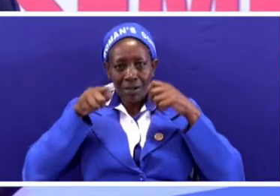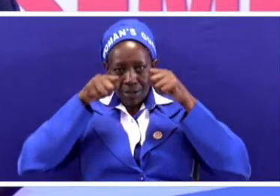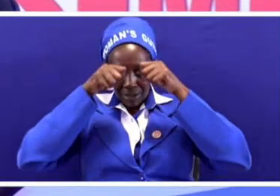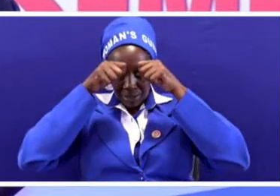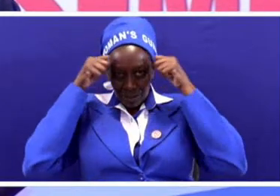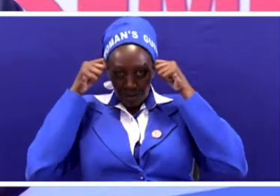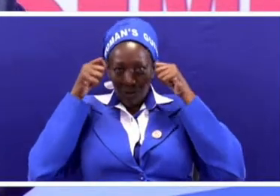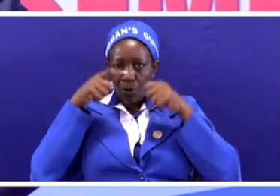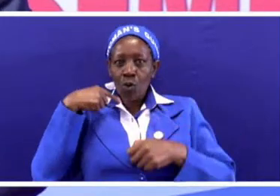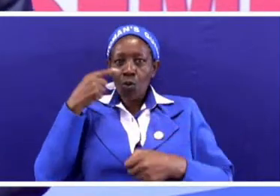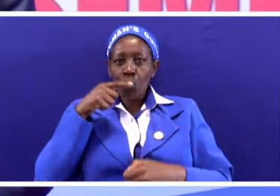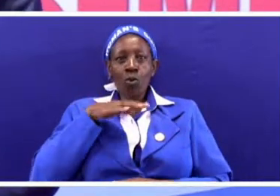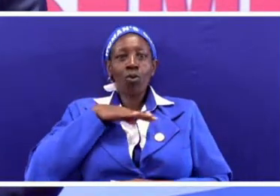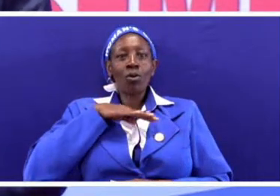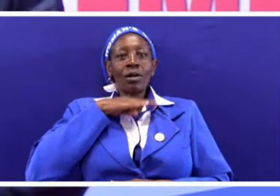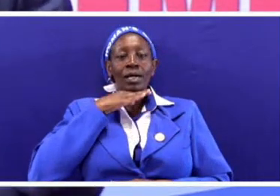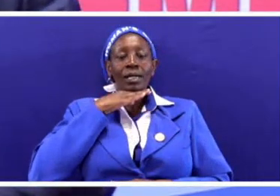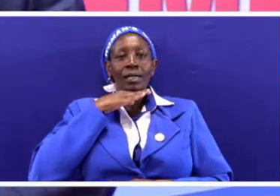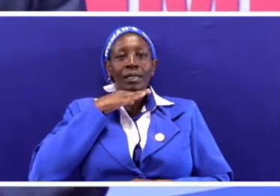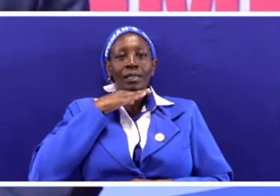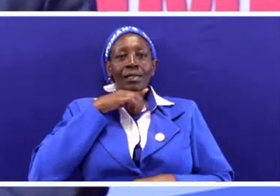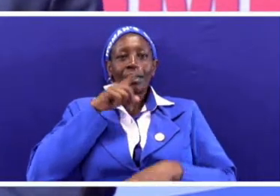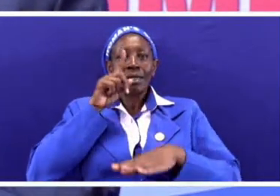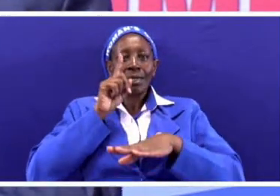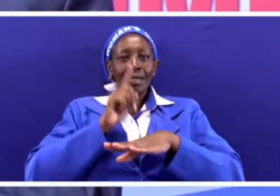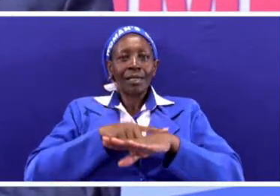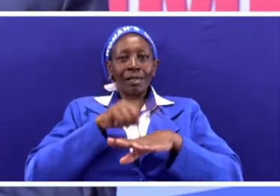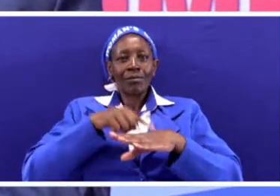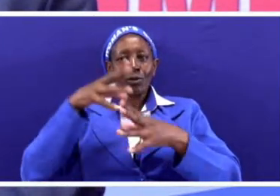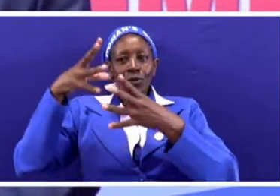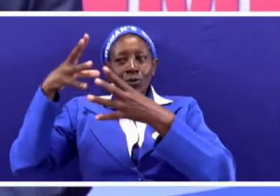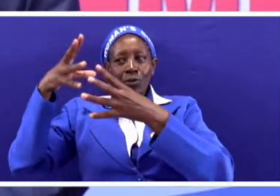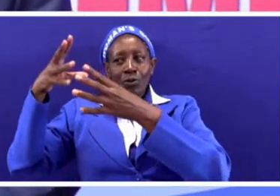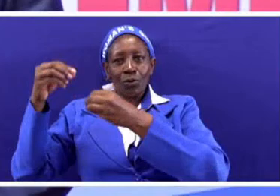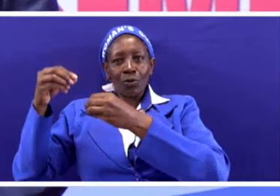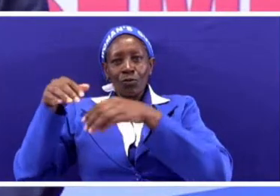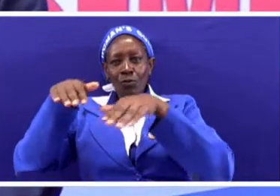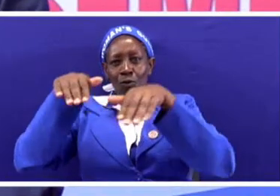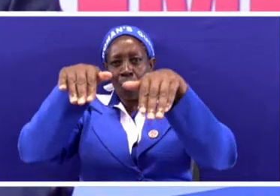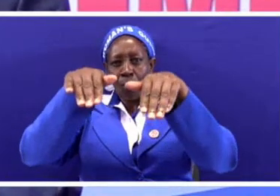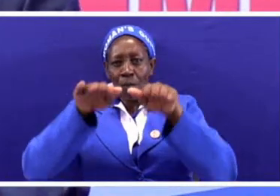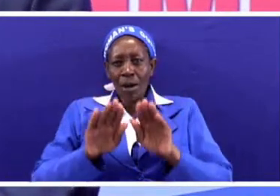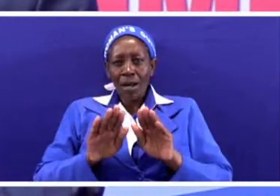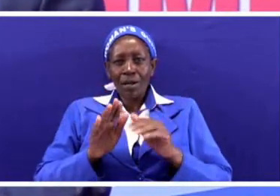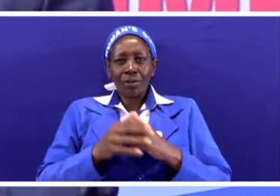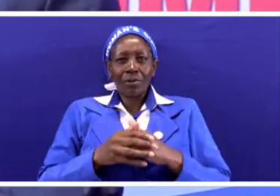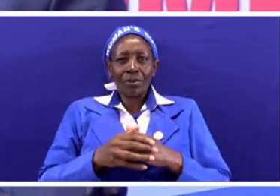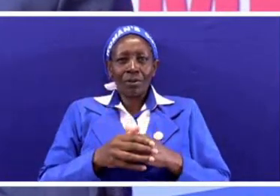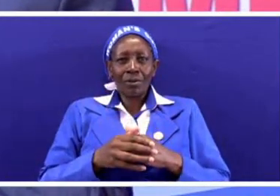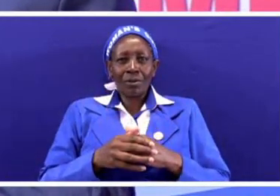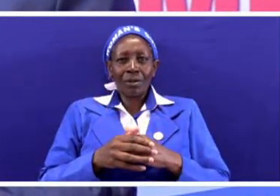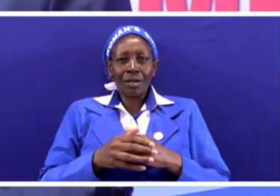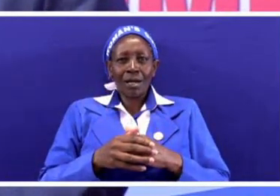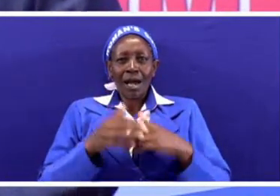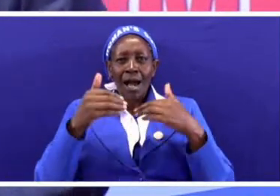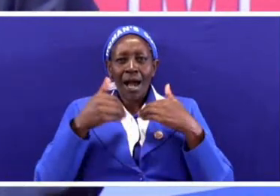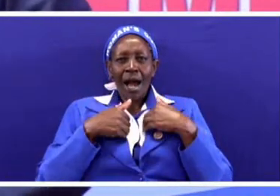And when we were going for the burial, he told me, you know, I have been doing a lot of